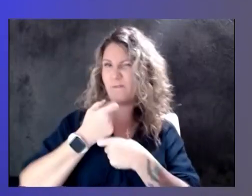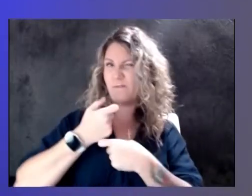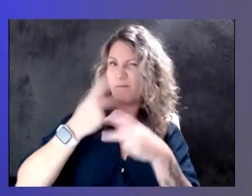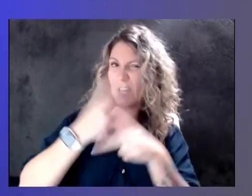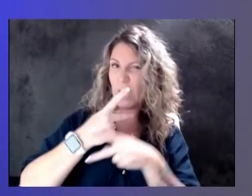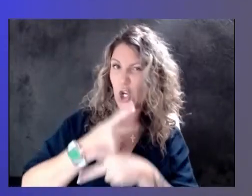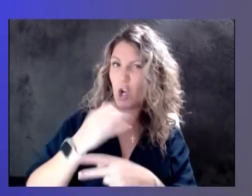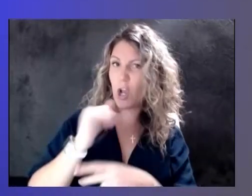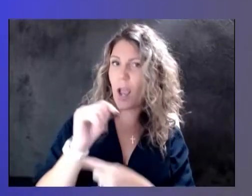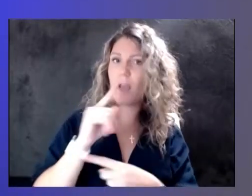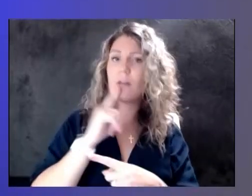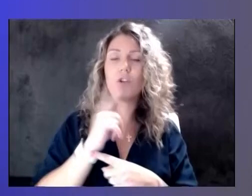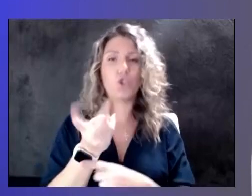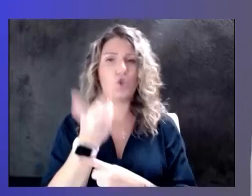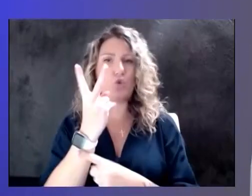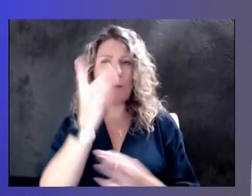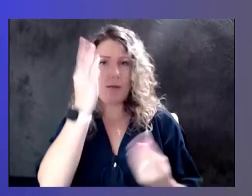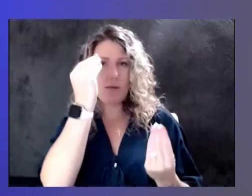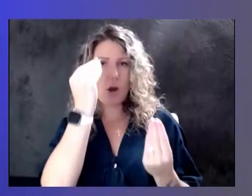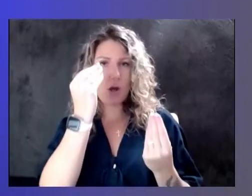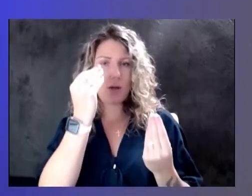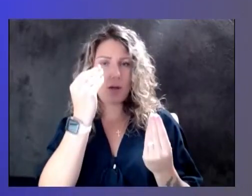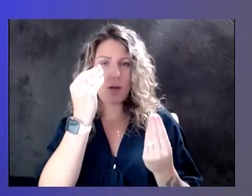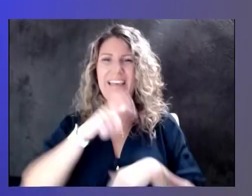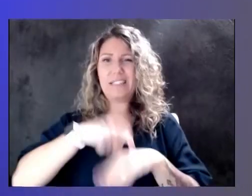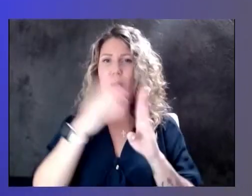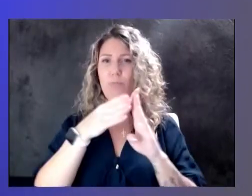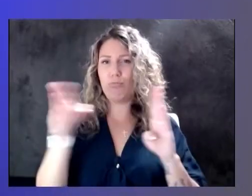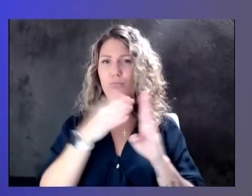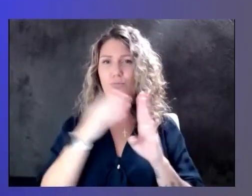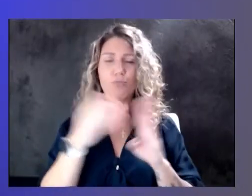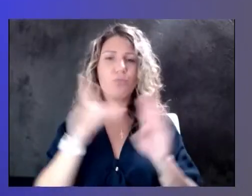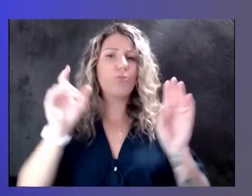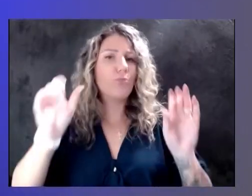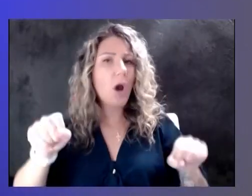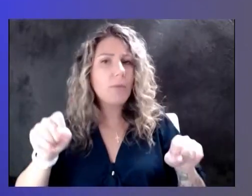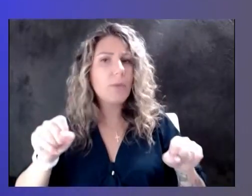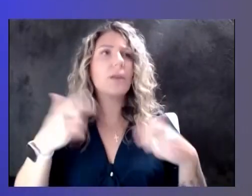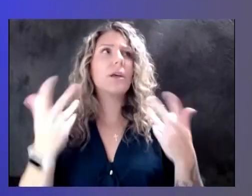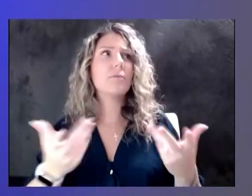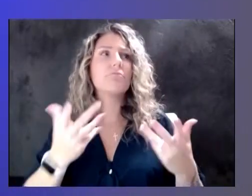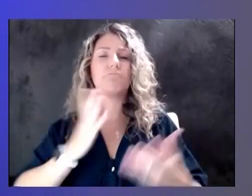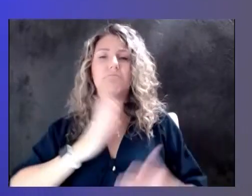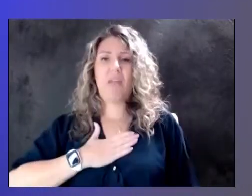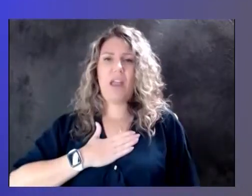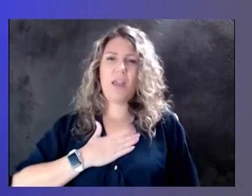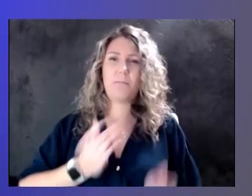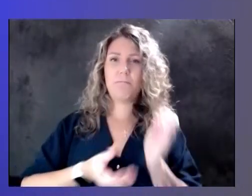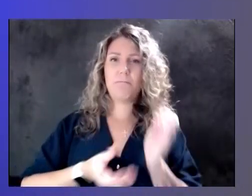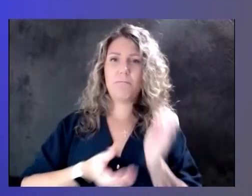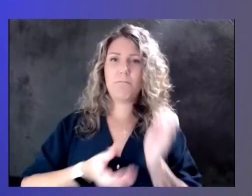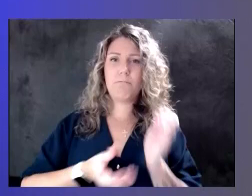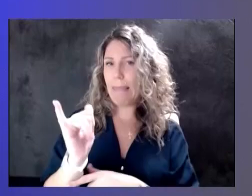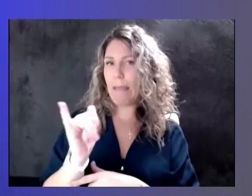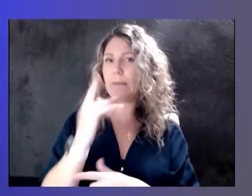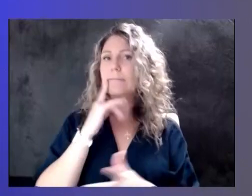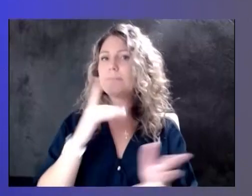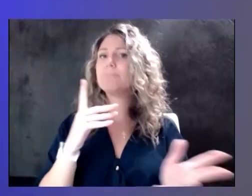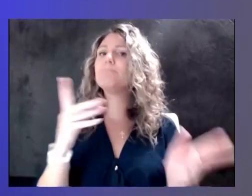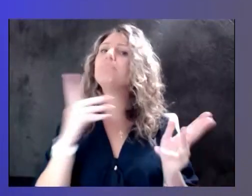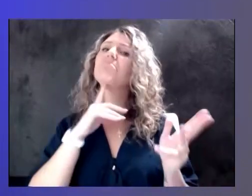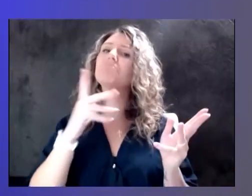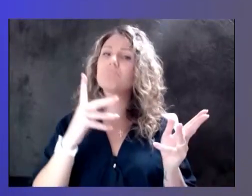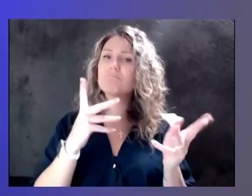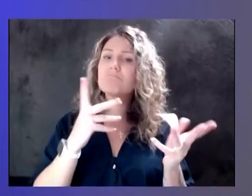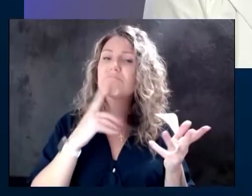two initial thoughts, and that time frame I think is probably would be my most likely scenario that I would